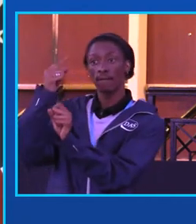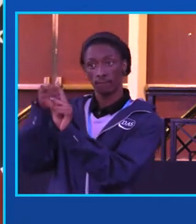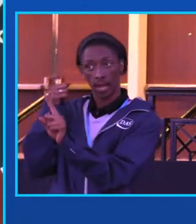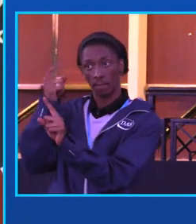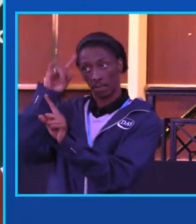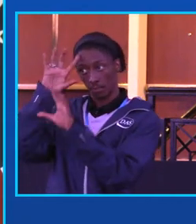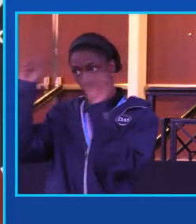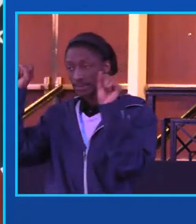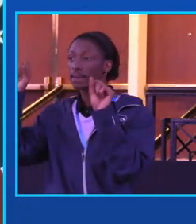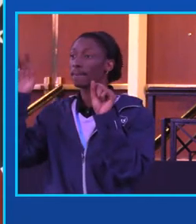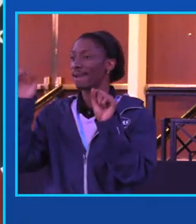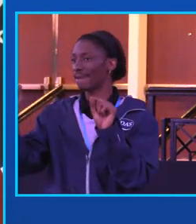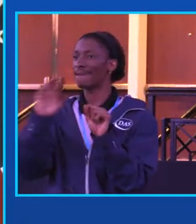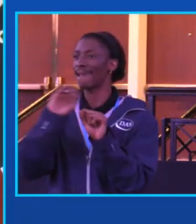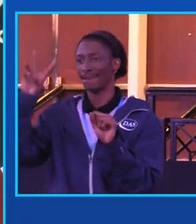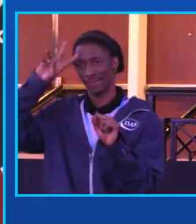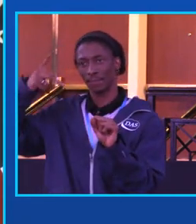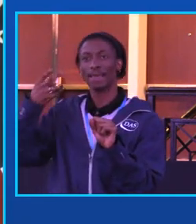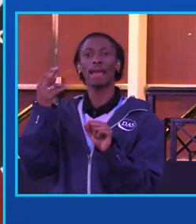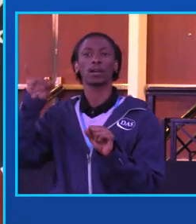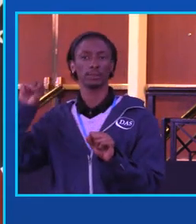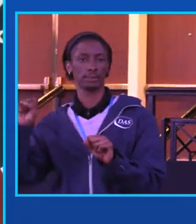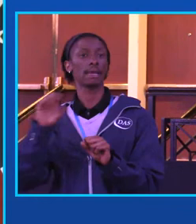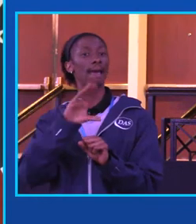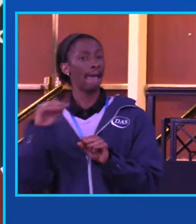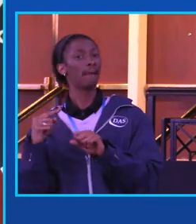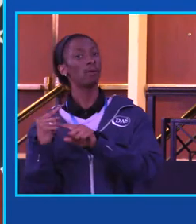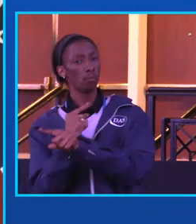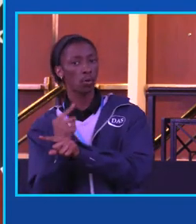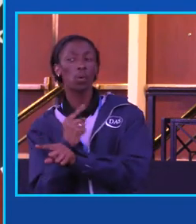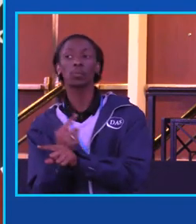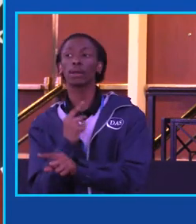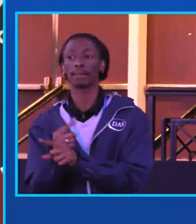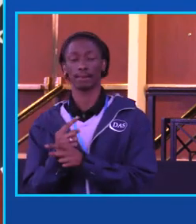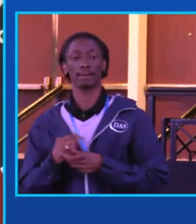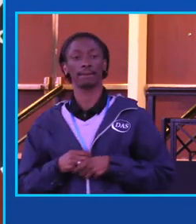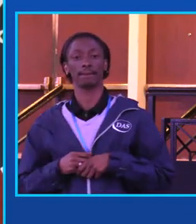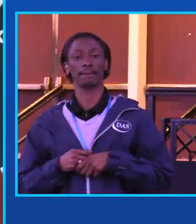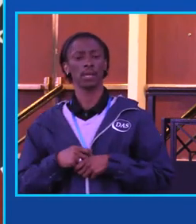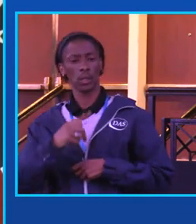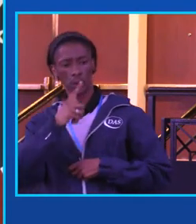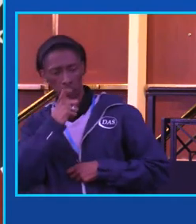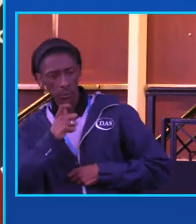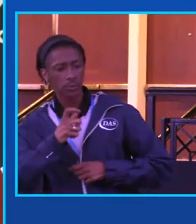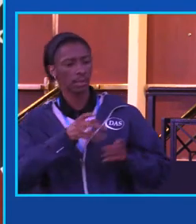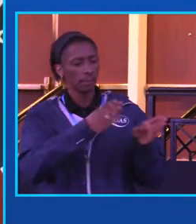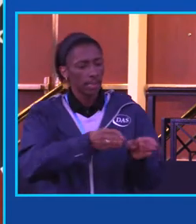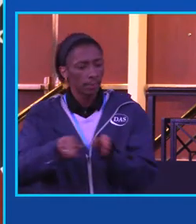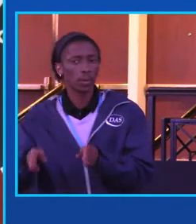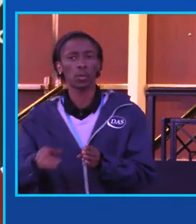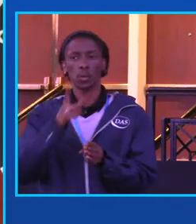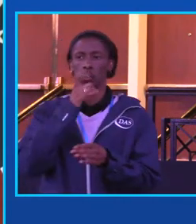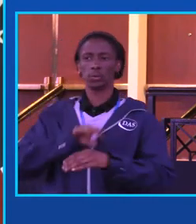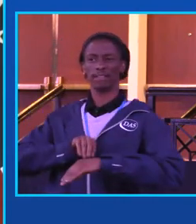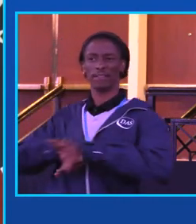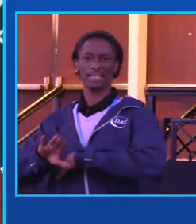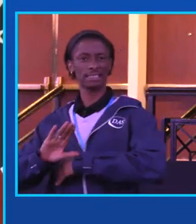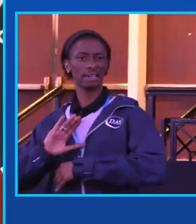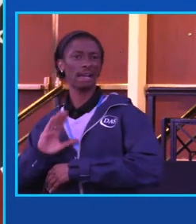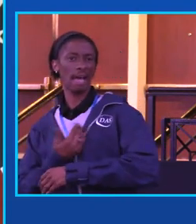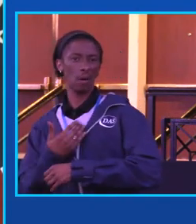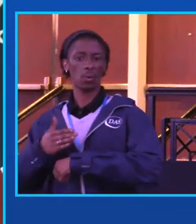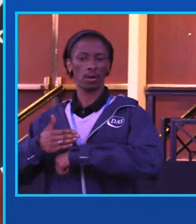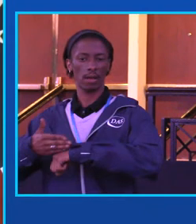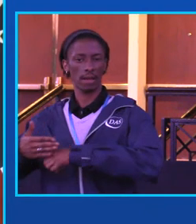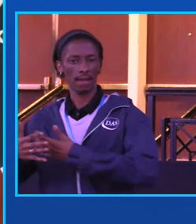and Vice President Harris, and appropriately honor individuals whose lives made a difference in our nation and in our